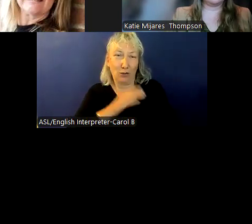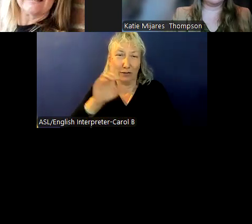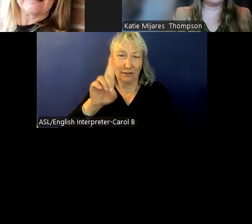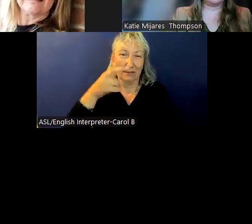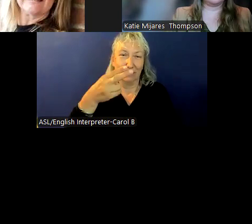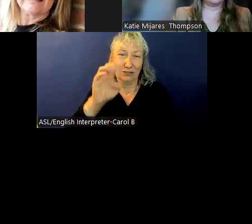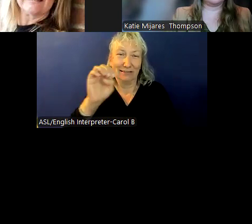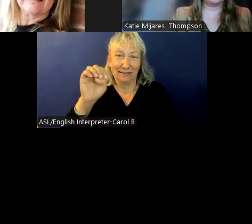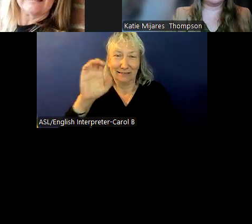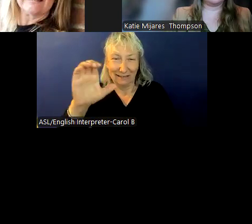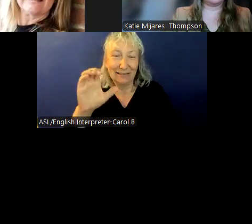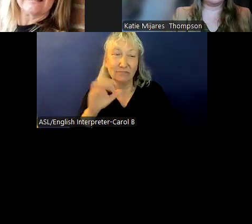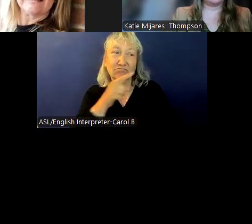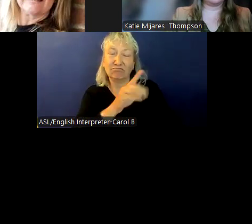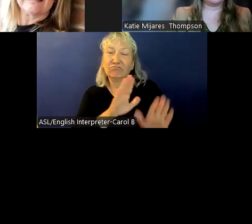great work as well.